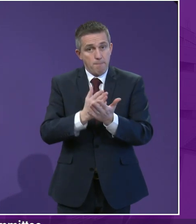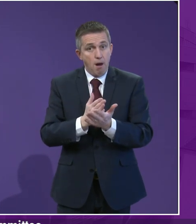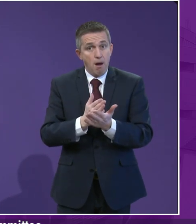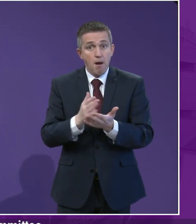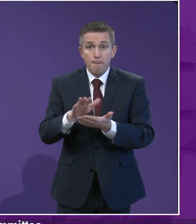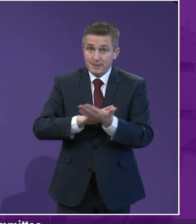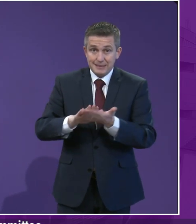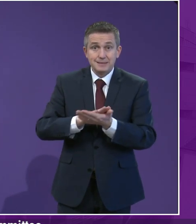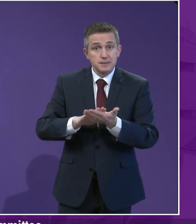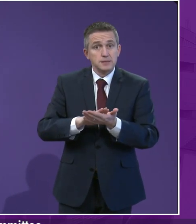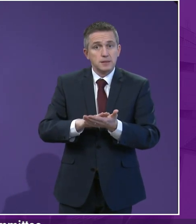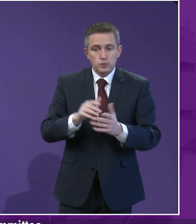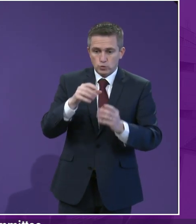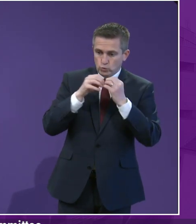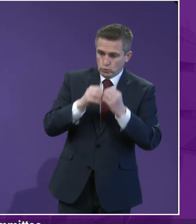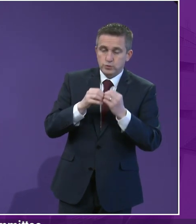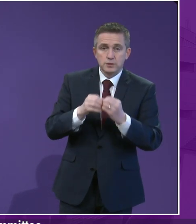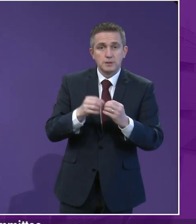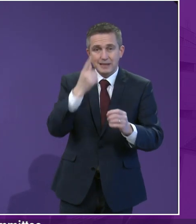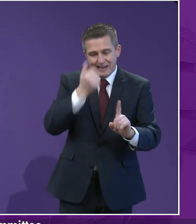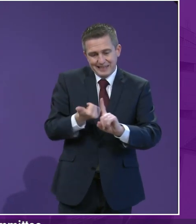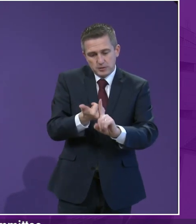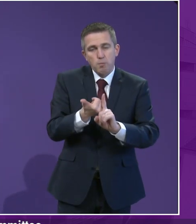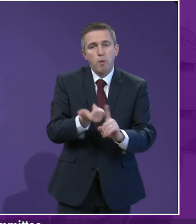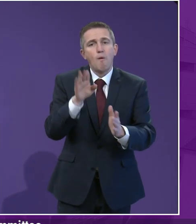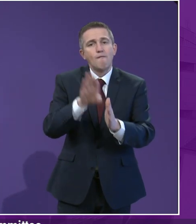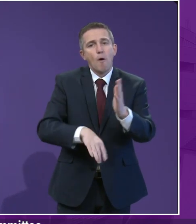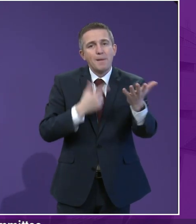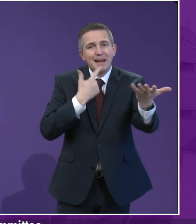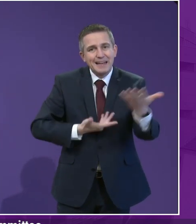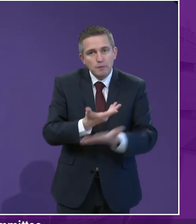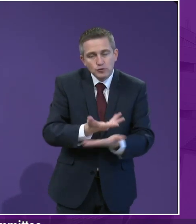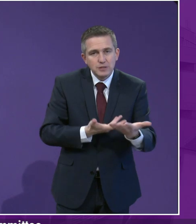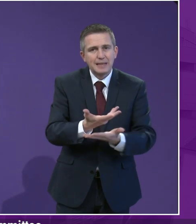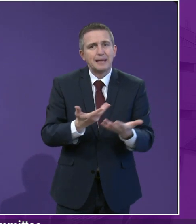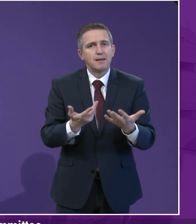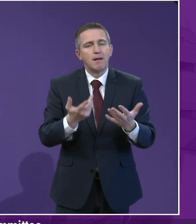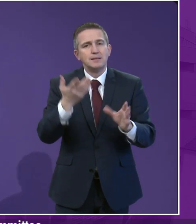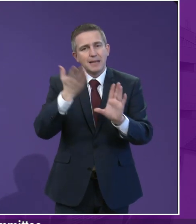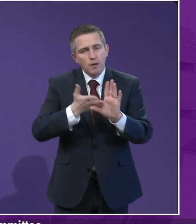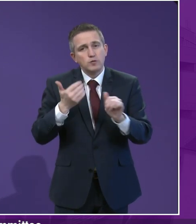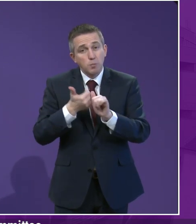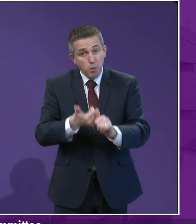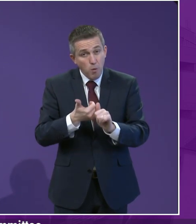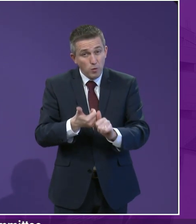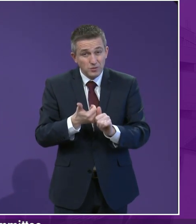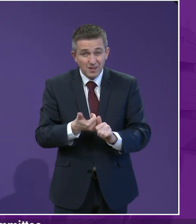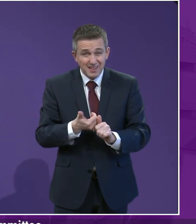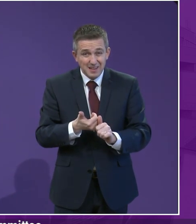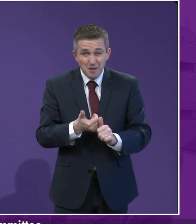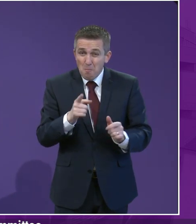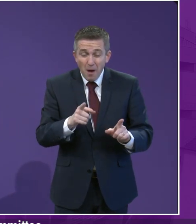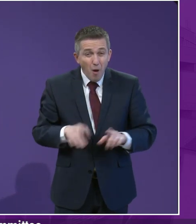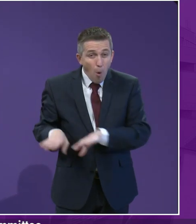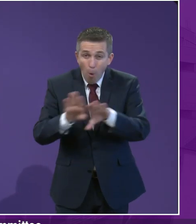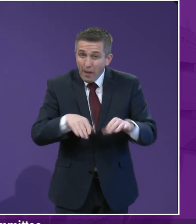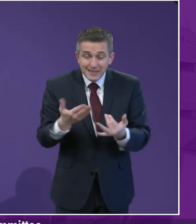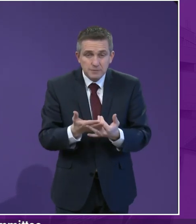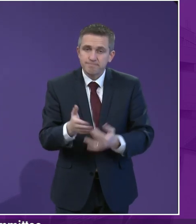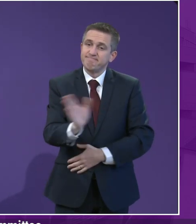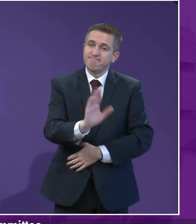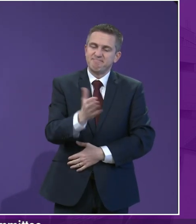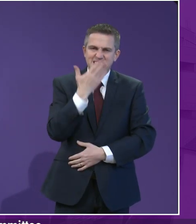long. So it can cause a lot of problems, and I think with the non-medical personal help part of DSA,